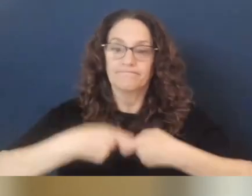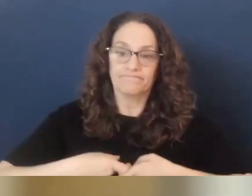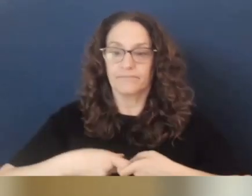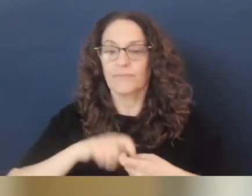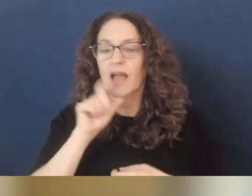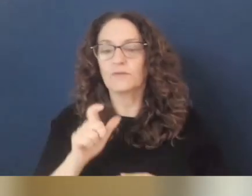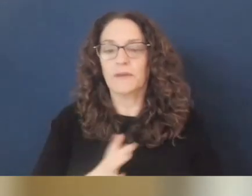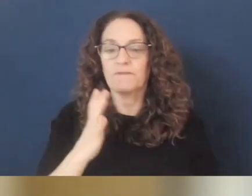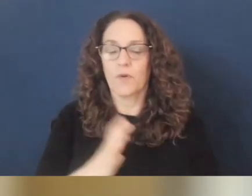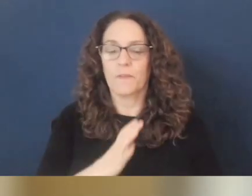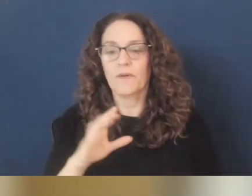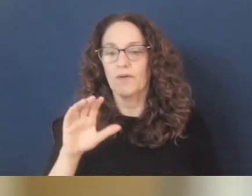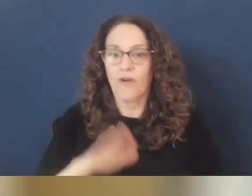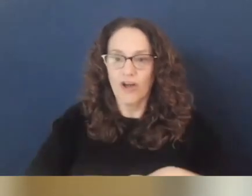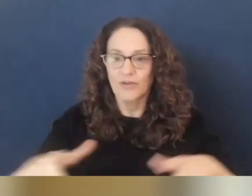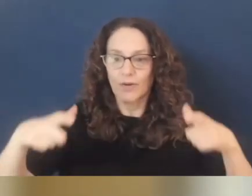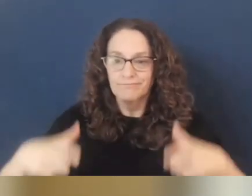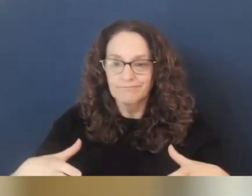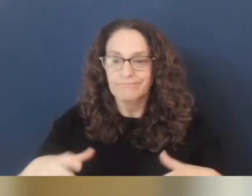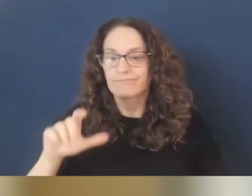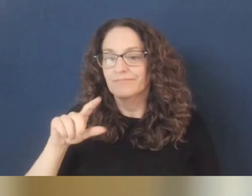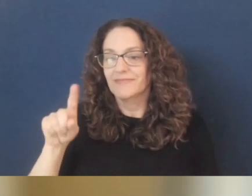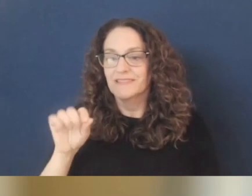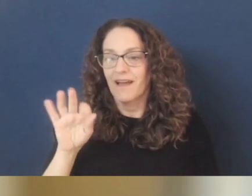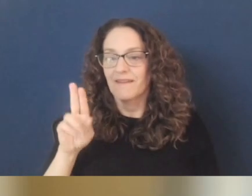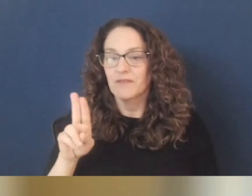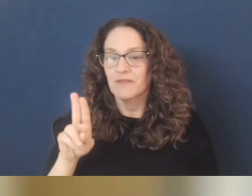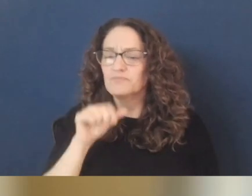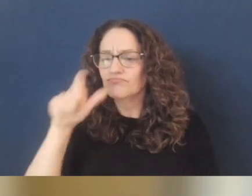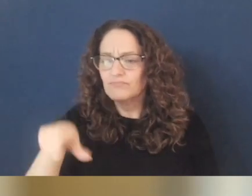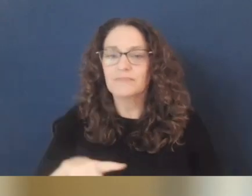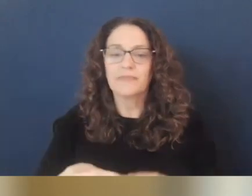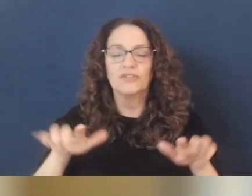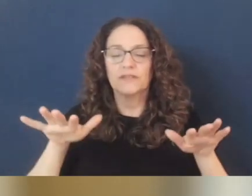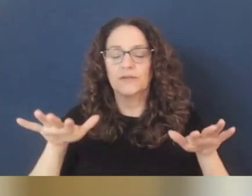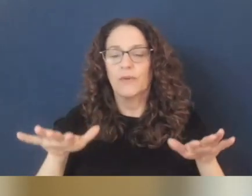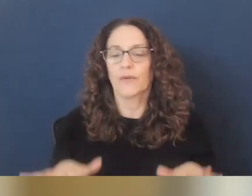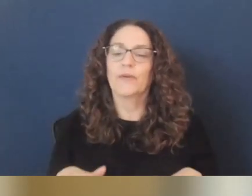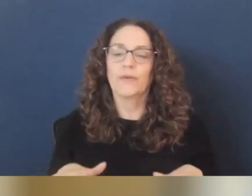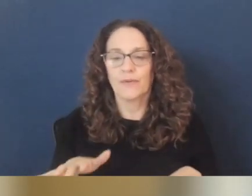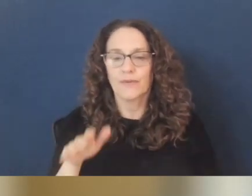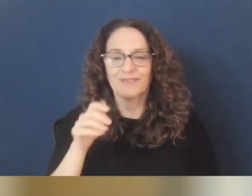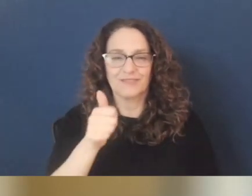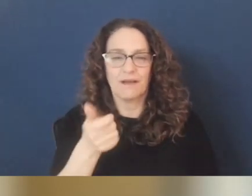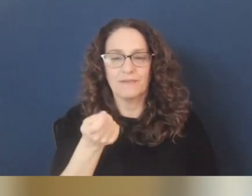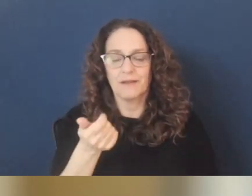You're welcome to if you like, but just settle a little bit. Drop your attention into the